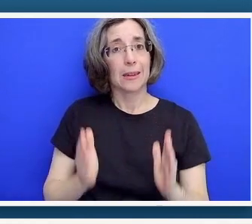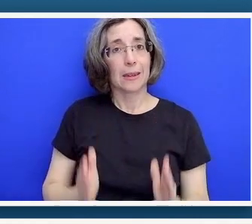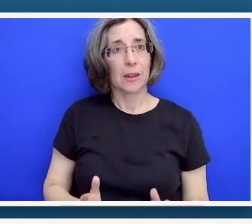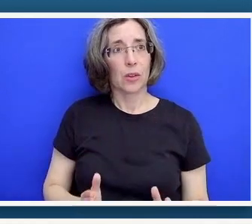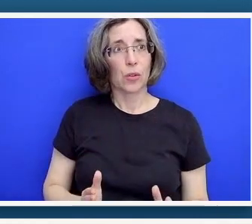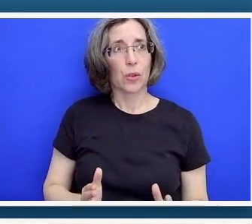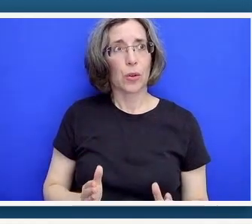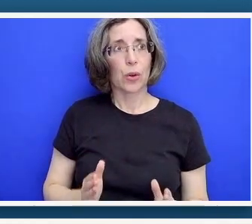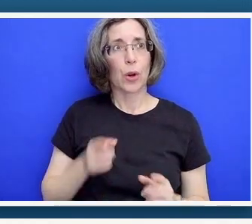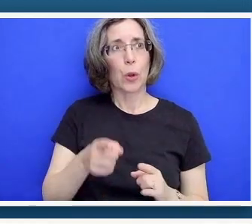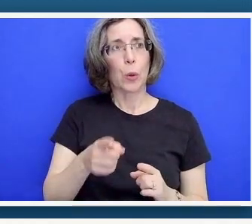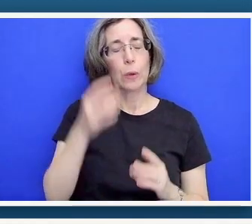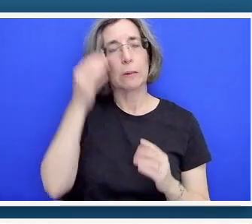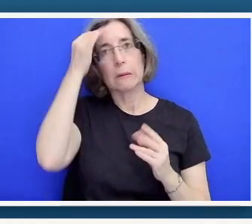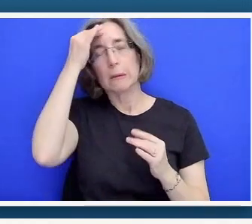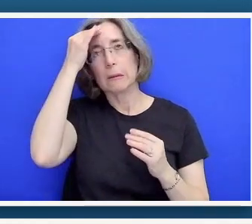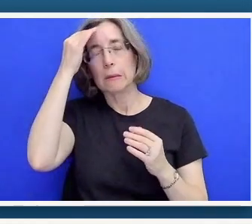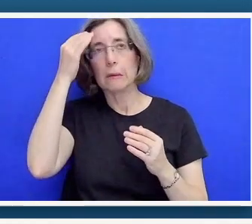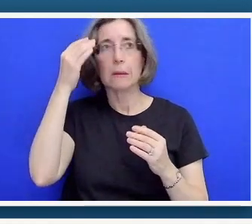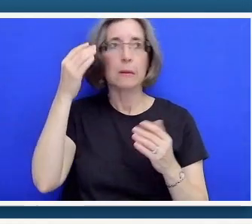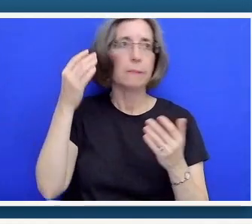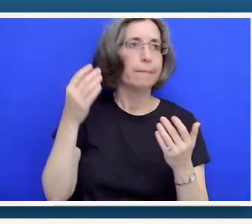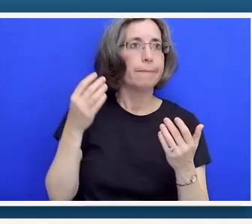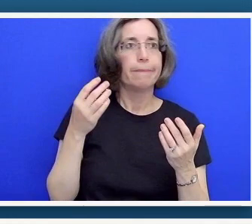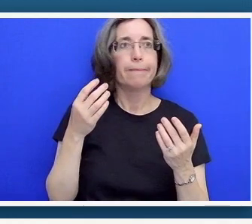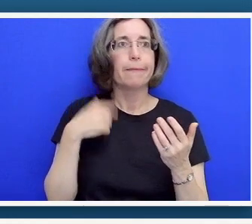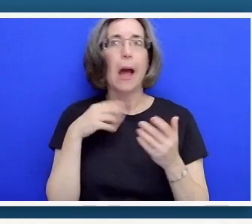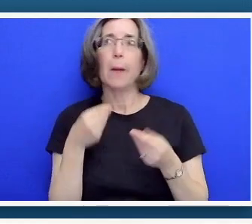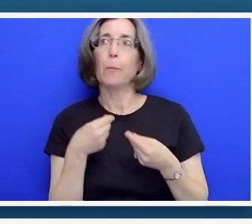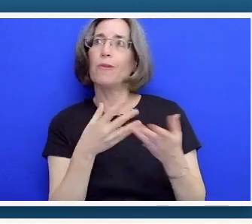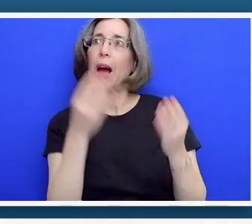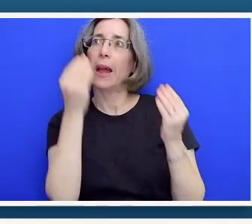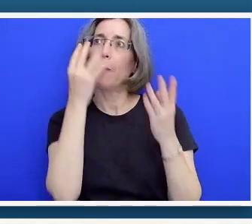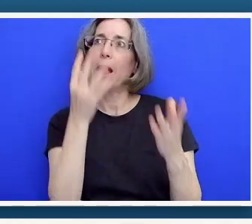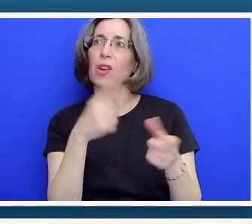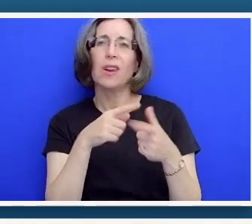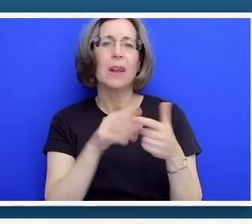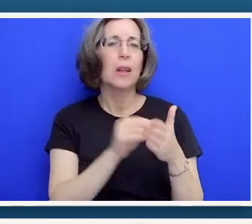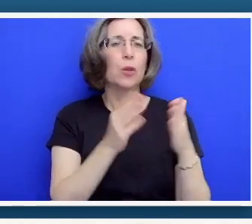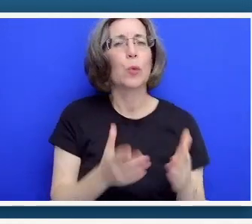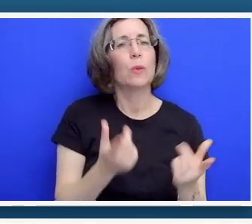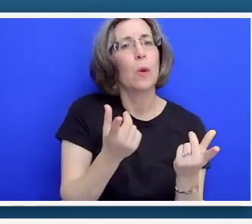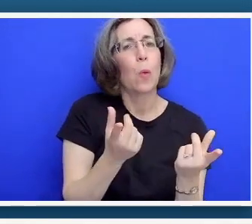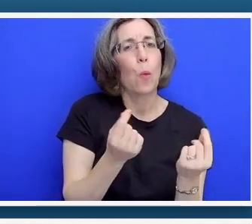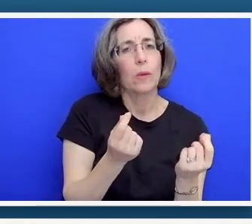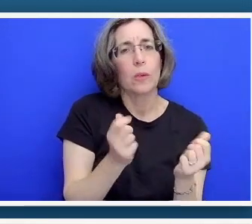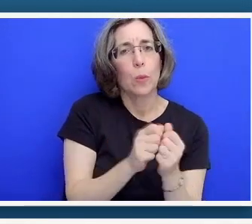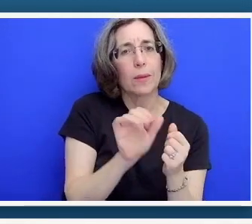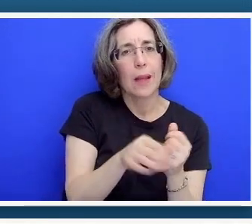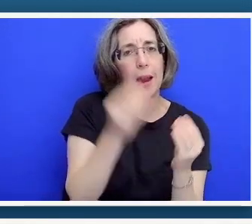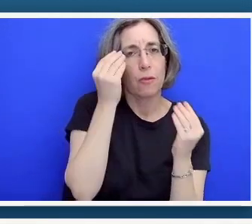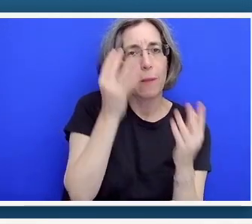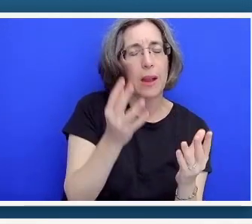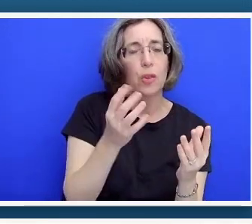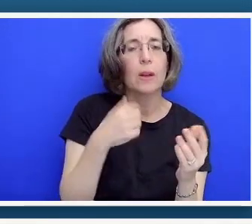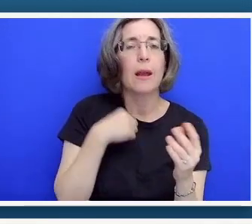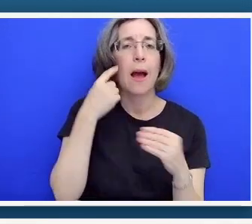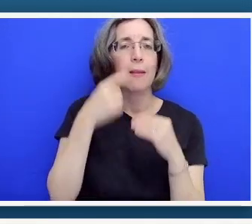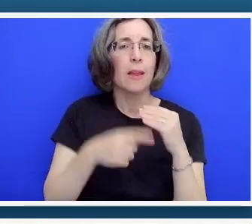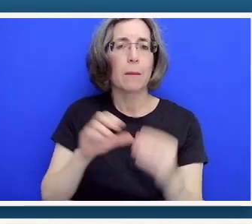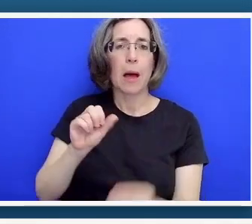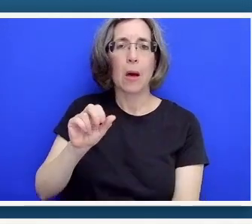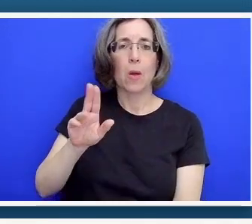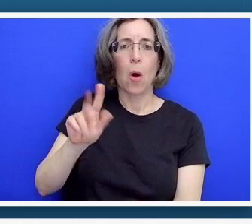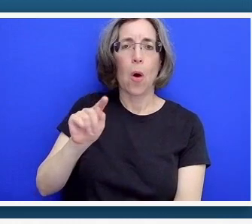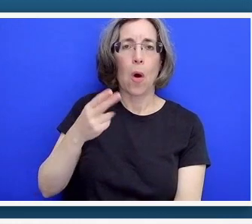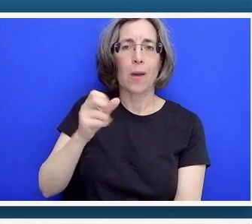what you want your students to be able to do with information, I always want to think about authentic audiences and the impact that you can have with